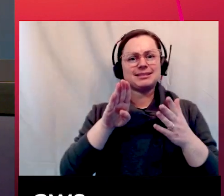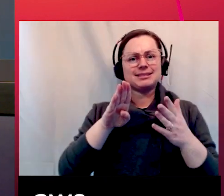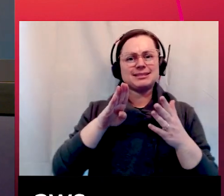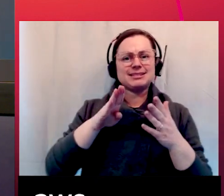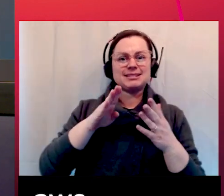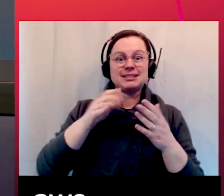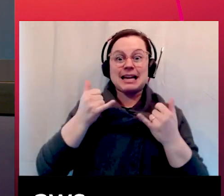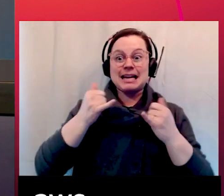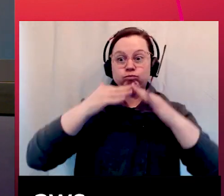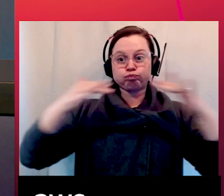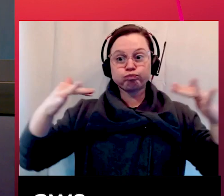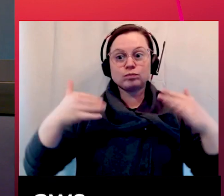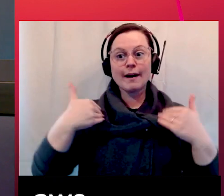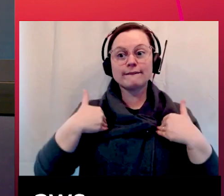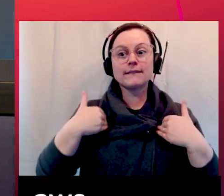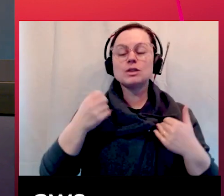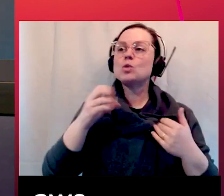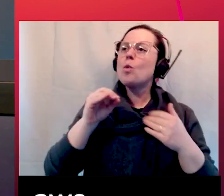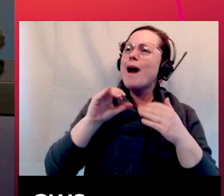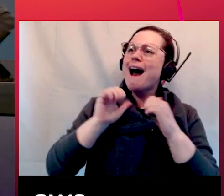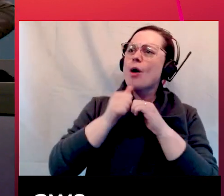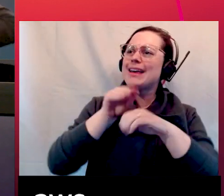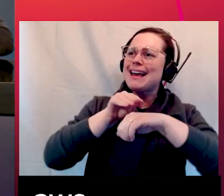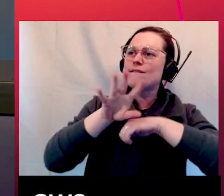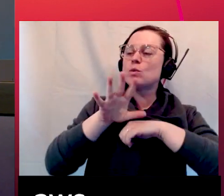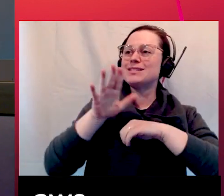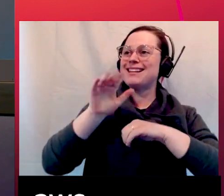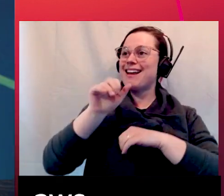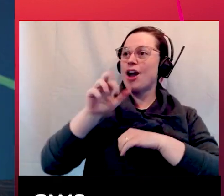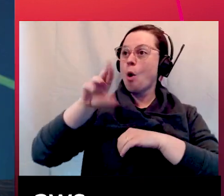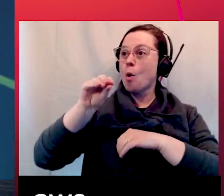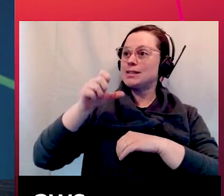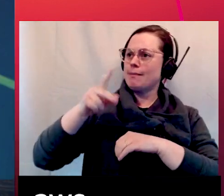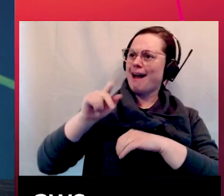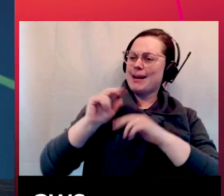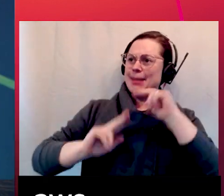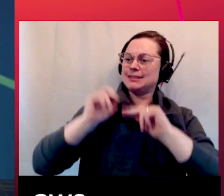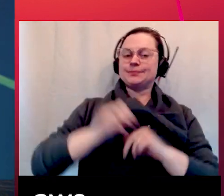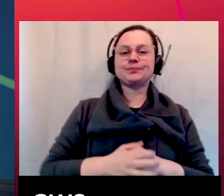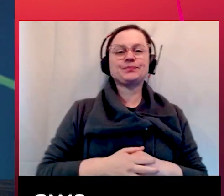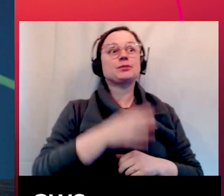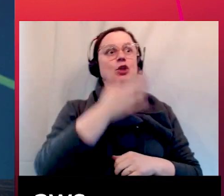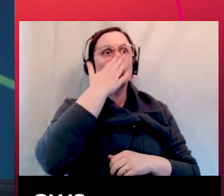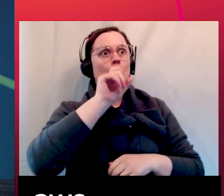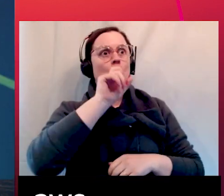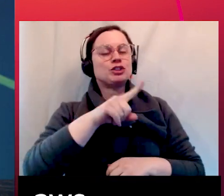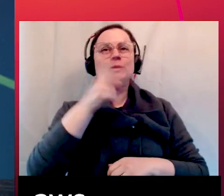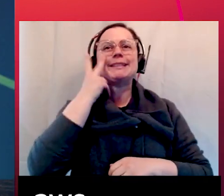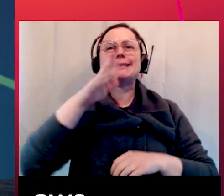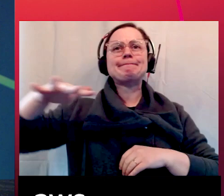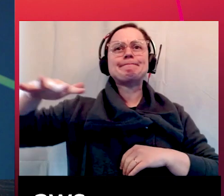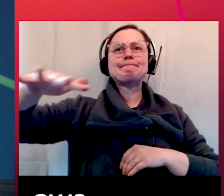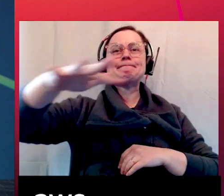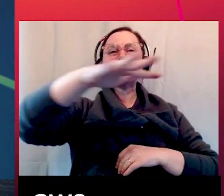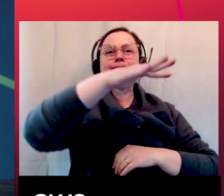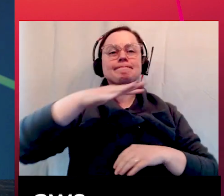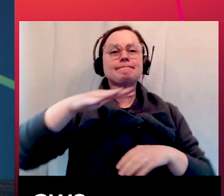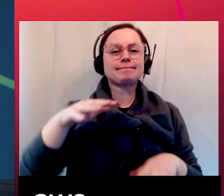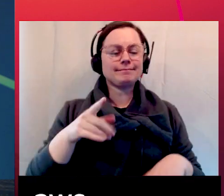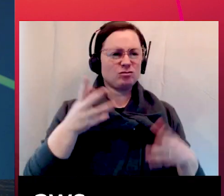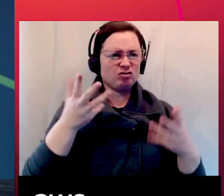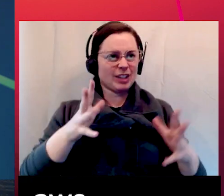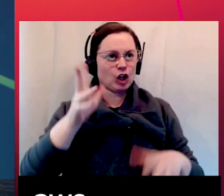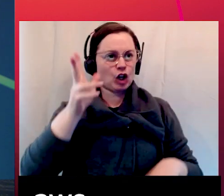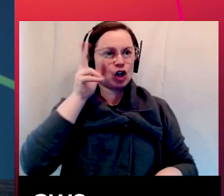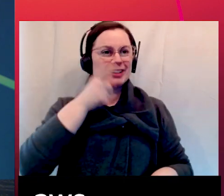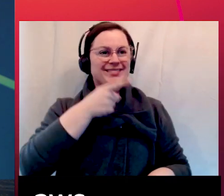how you all have built Aerospike? Great question, Am. So I think what we see out in the market is, and you heard Adam talk